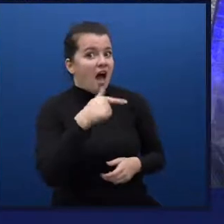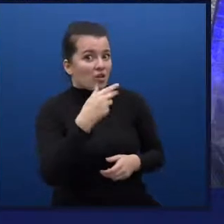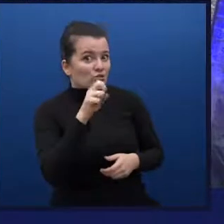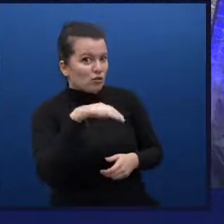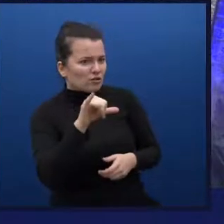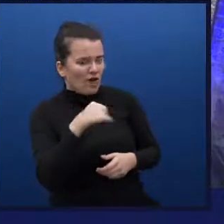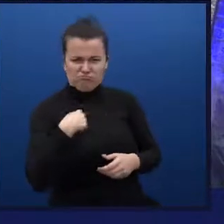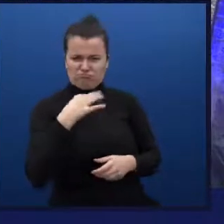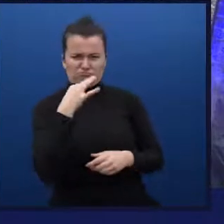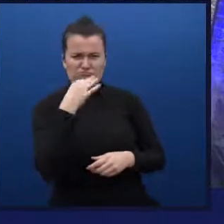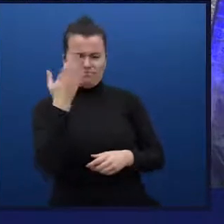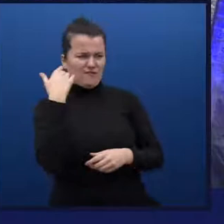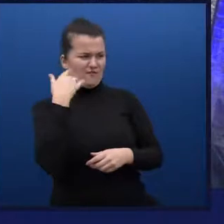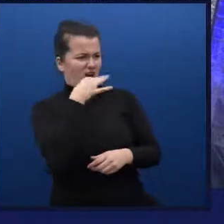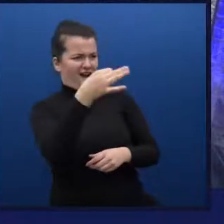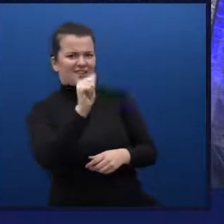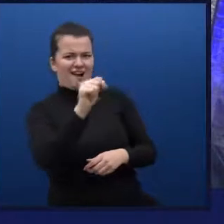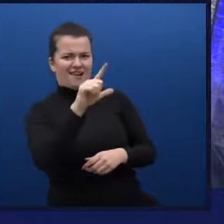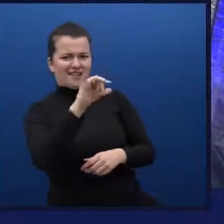Alicia.